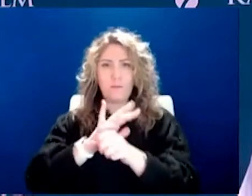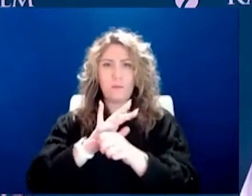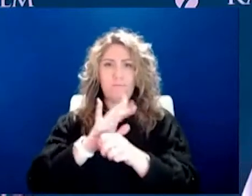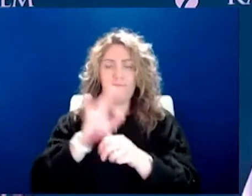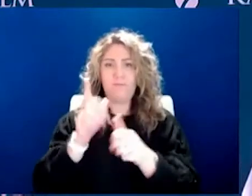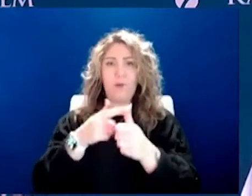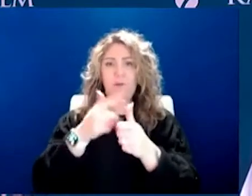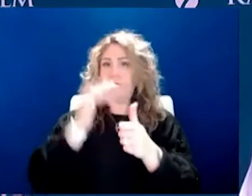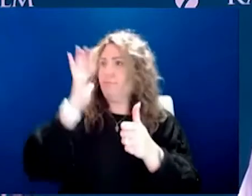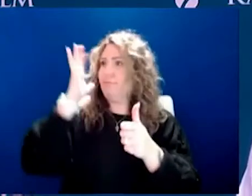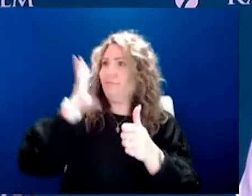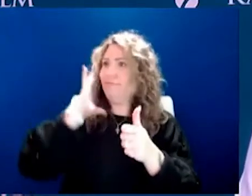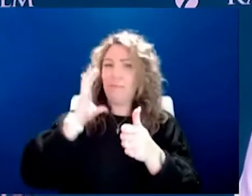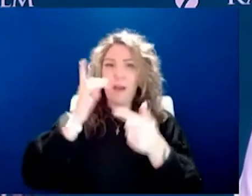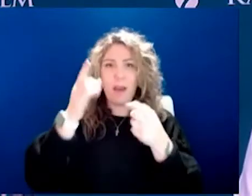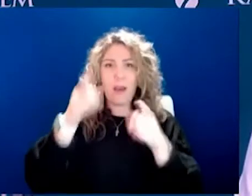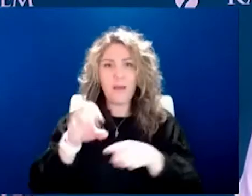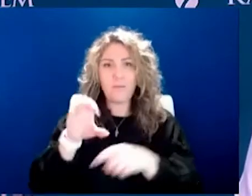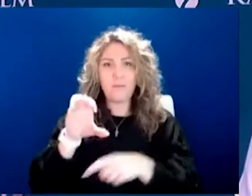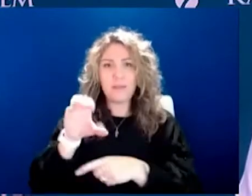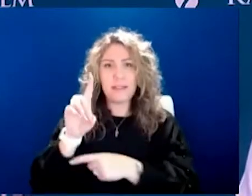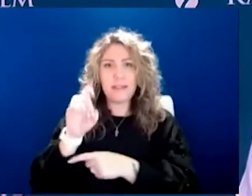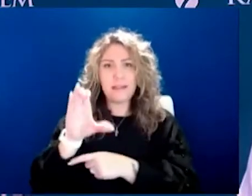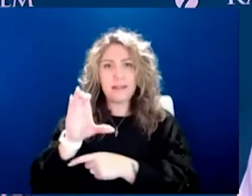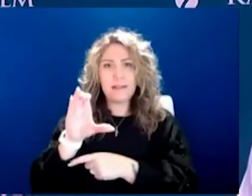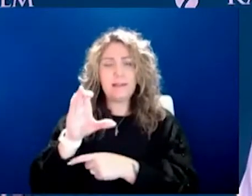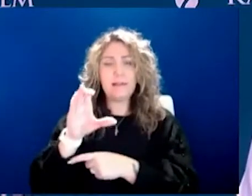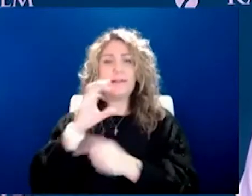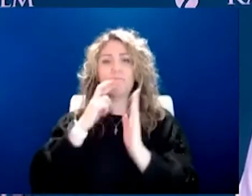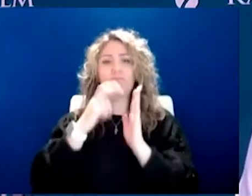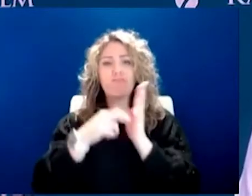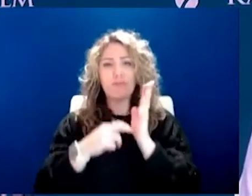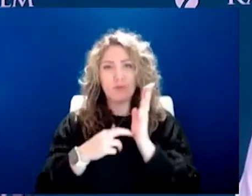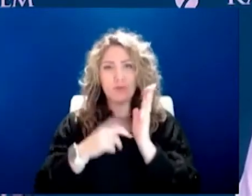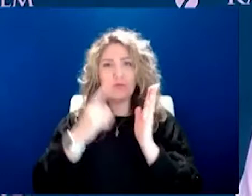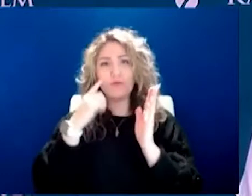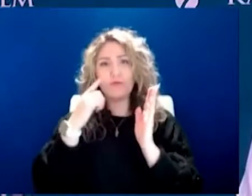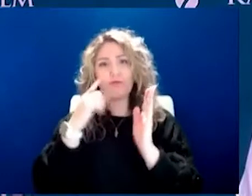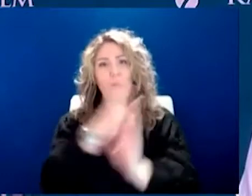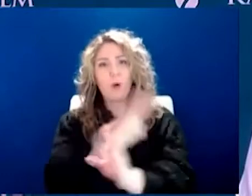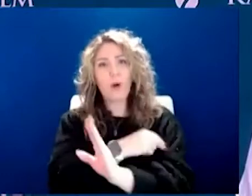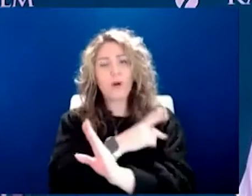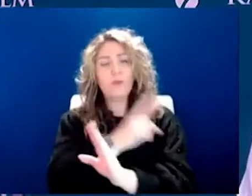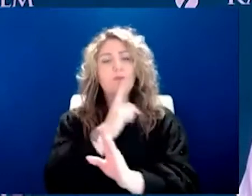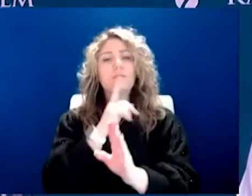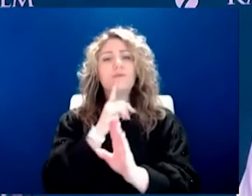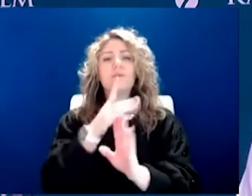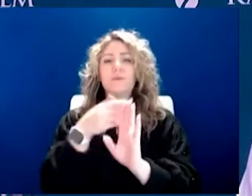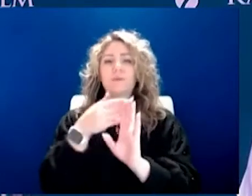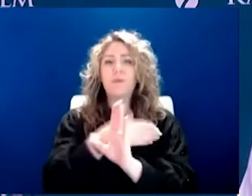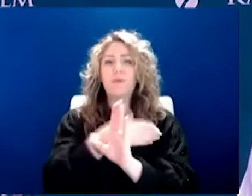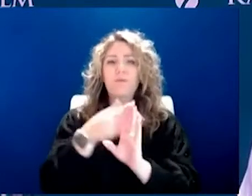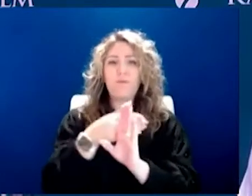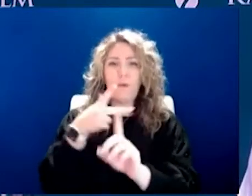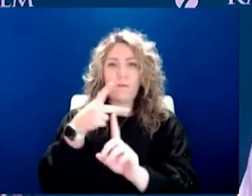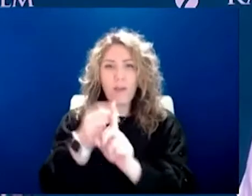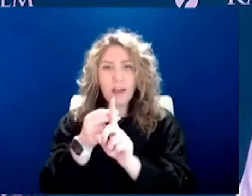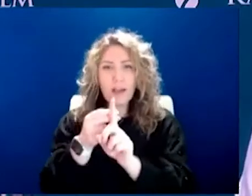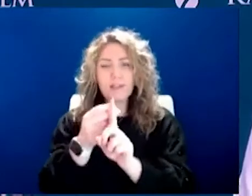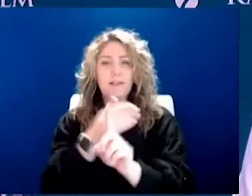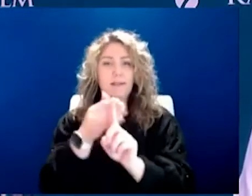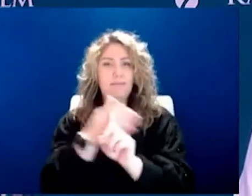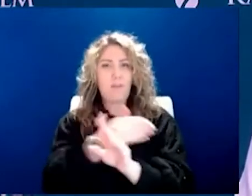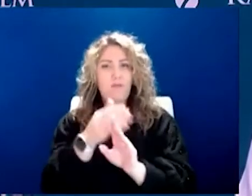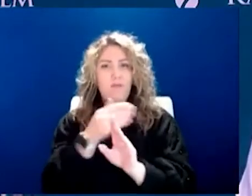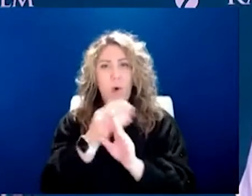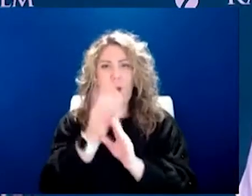the CDC issued guidelines for institution performing autopsies, and this was in the era before there were vaccines, before we knew much about the virus